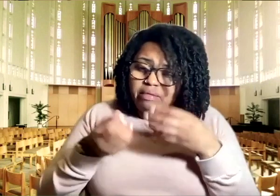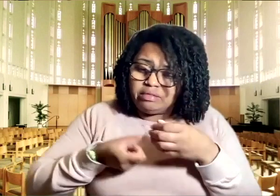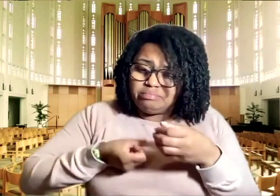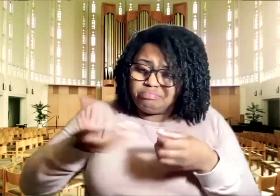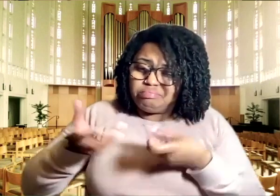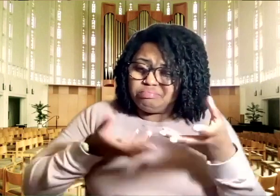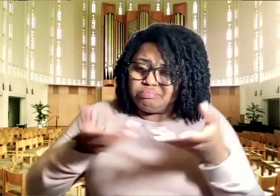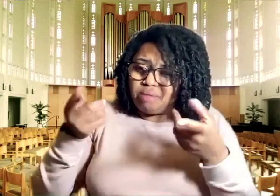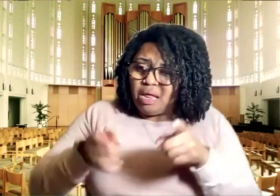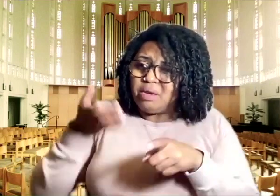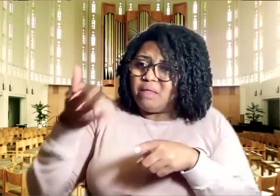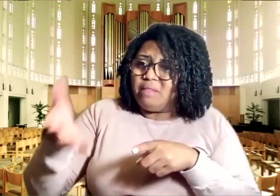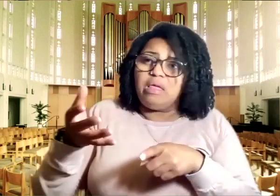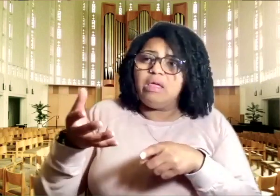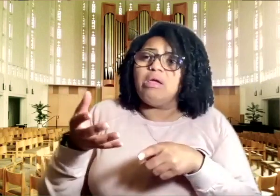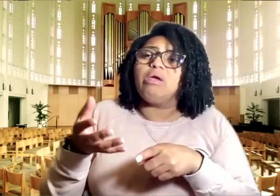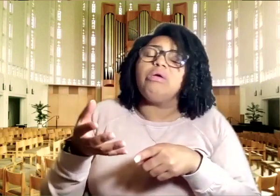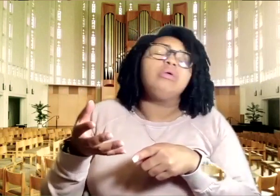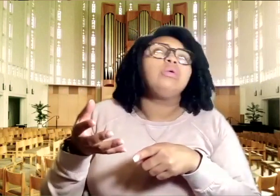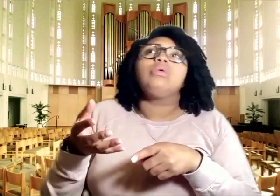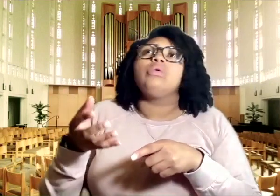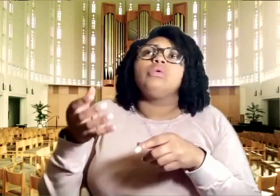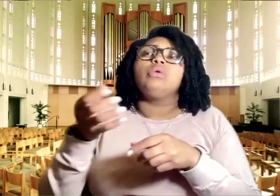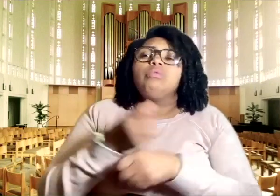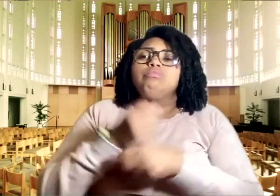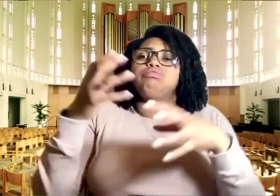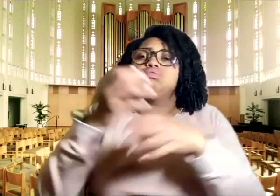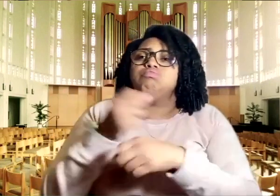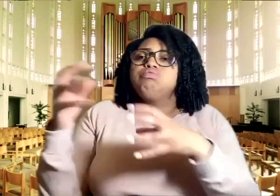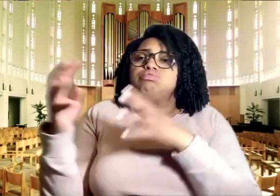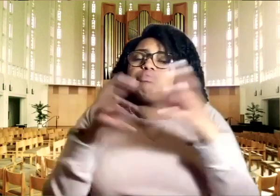Israel and Palestine, and sometimes it feels hopeless.